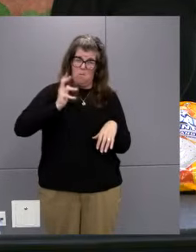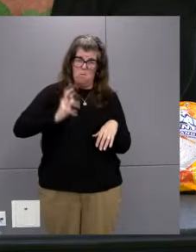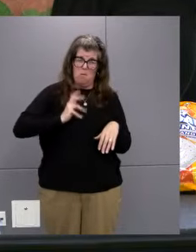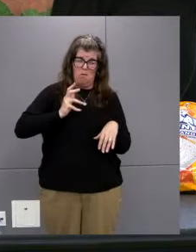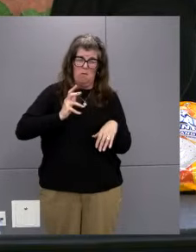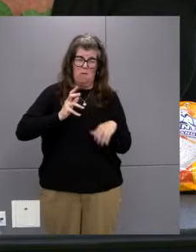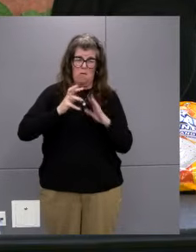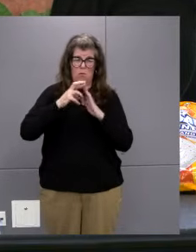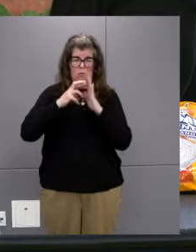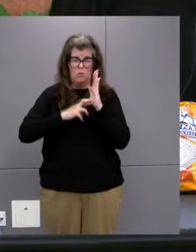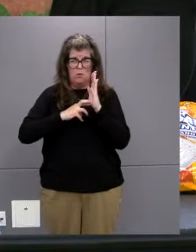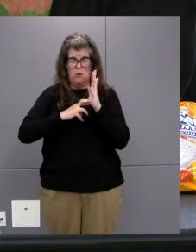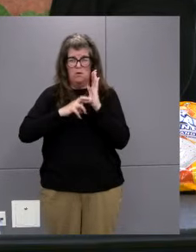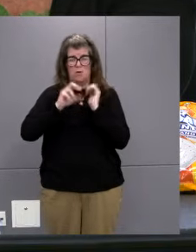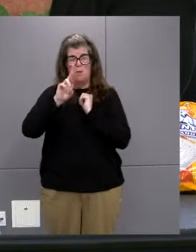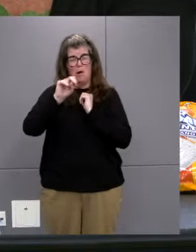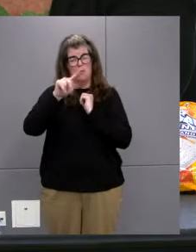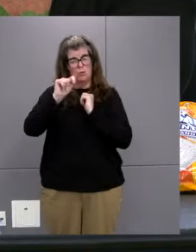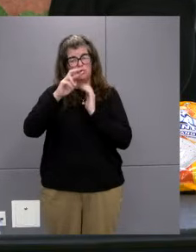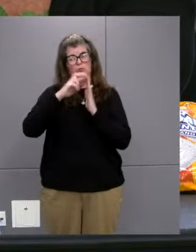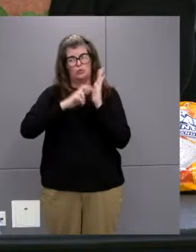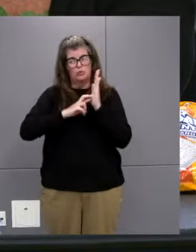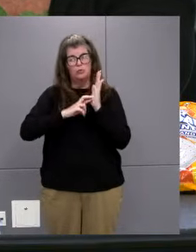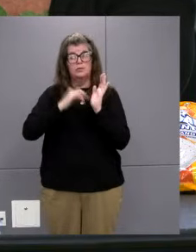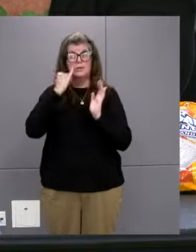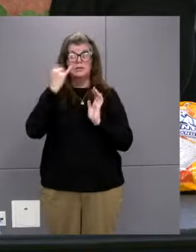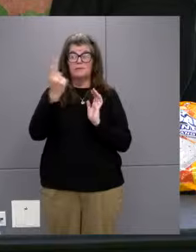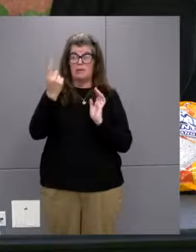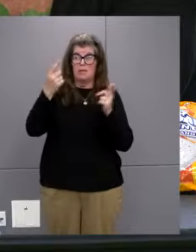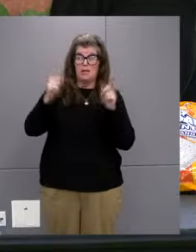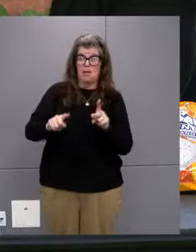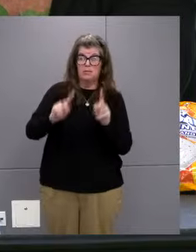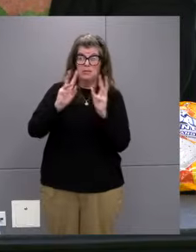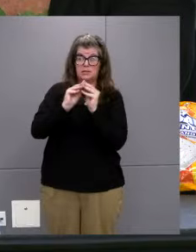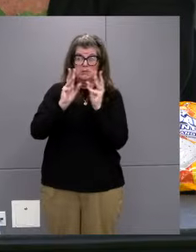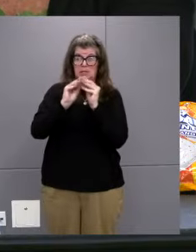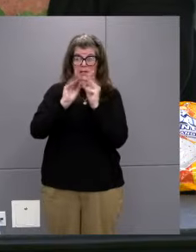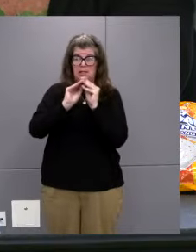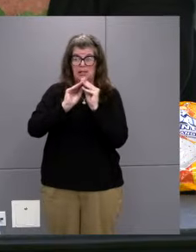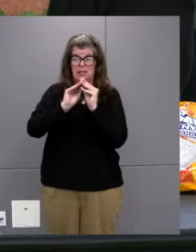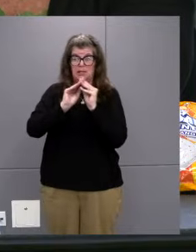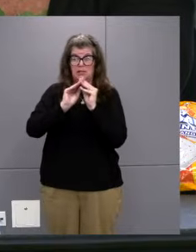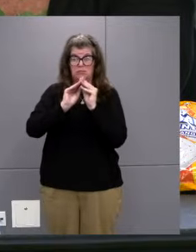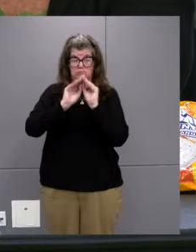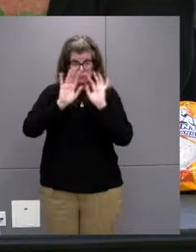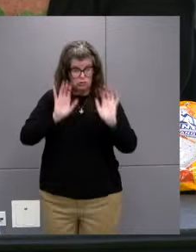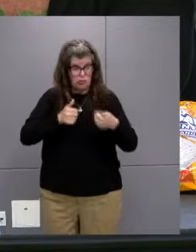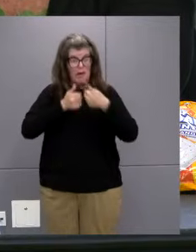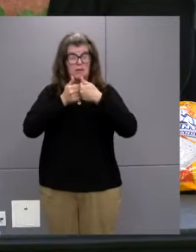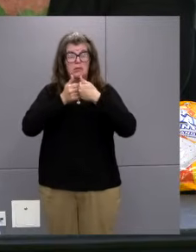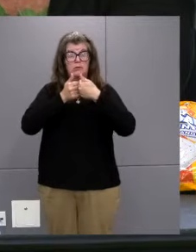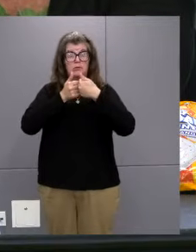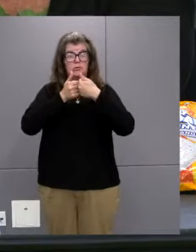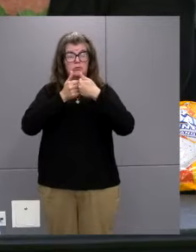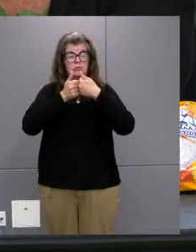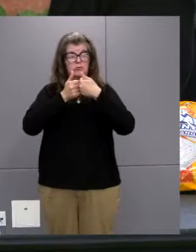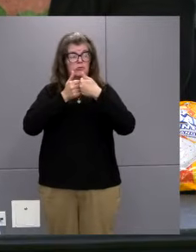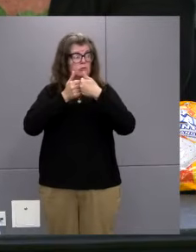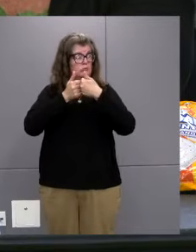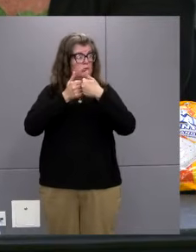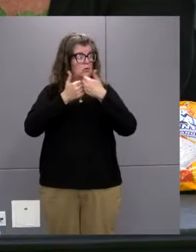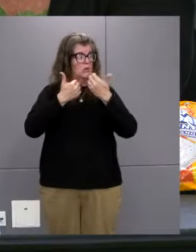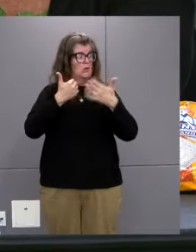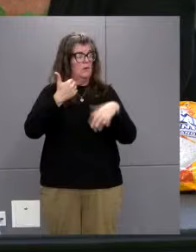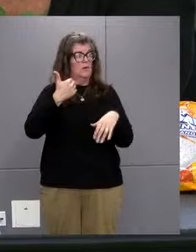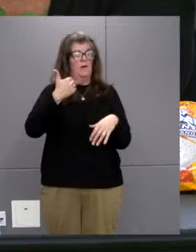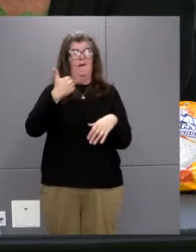Order is there if something that happens in the meeting is challenged, then you have a reference by which you